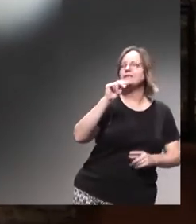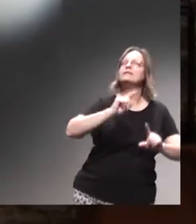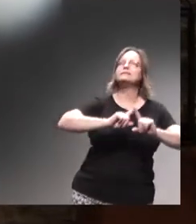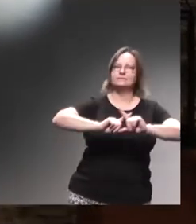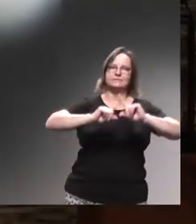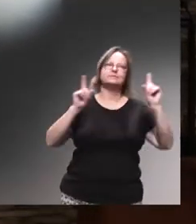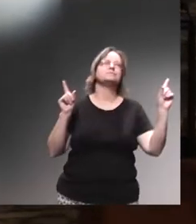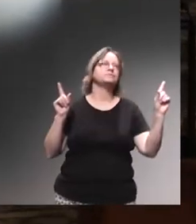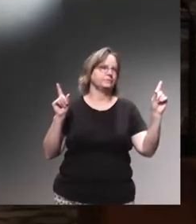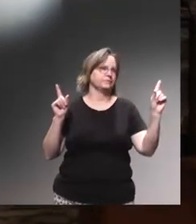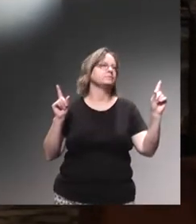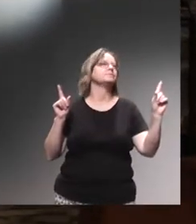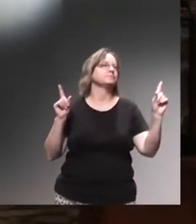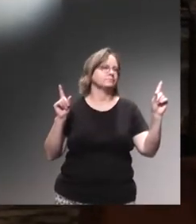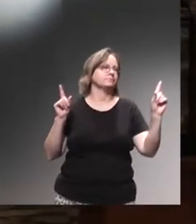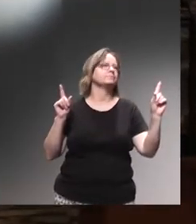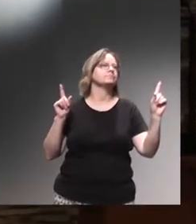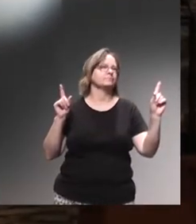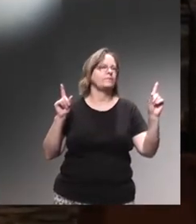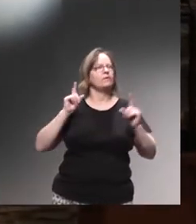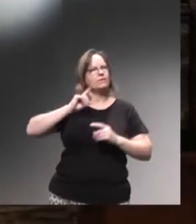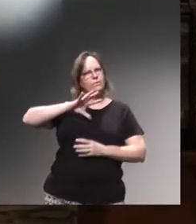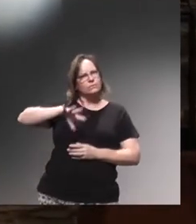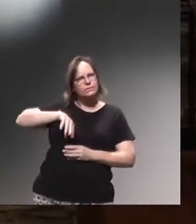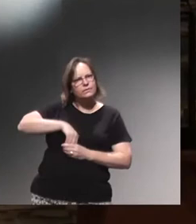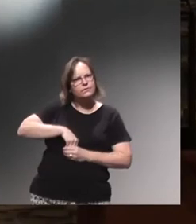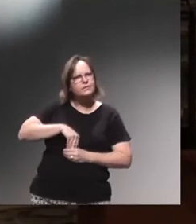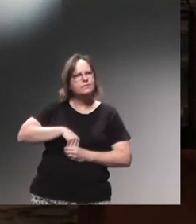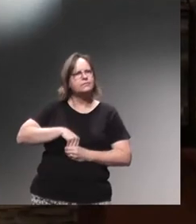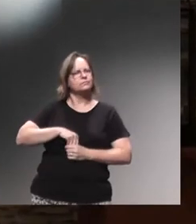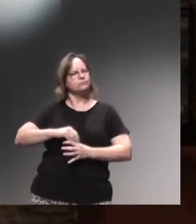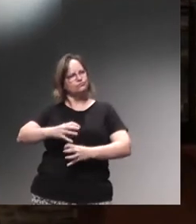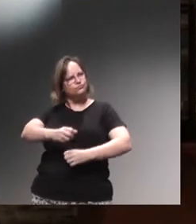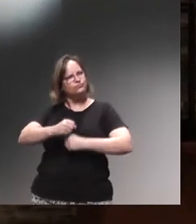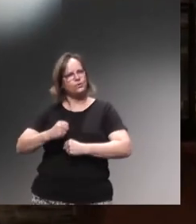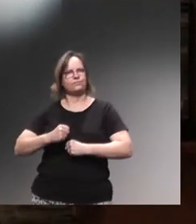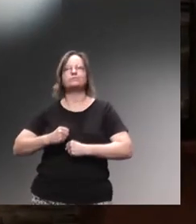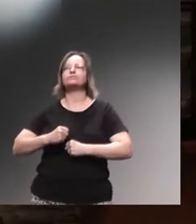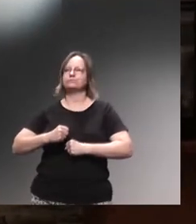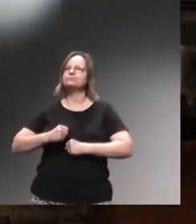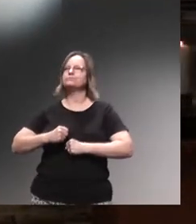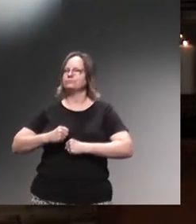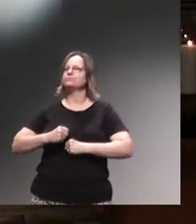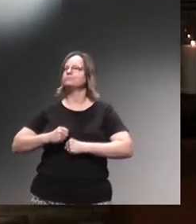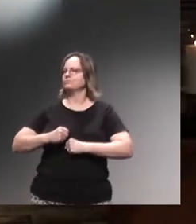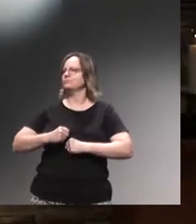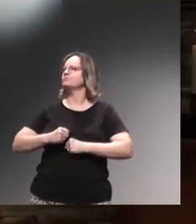but rather it was a strength in the inner person.